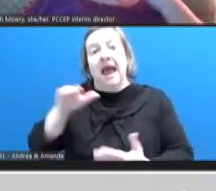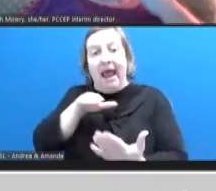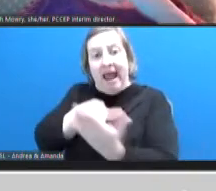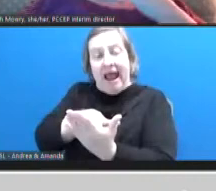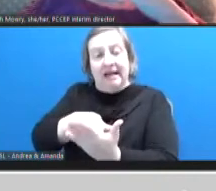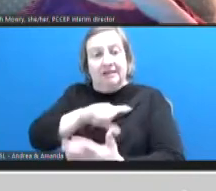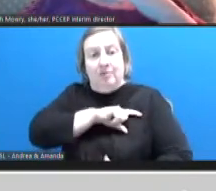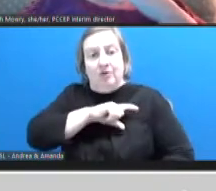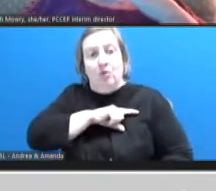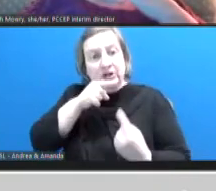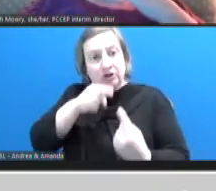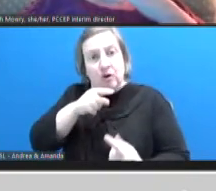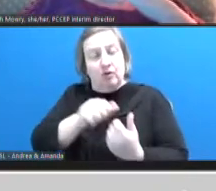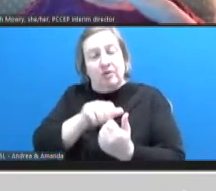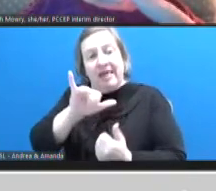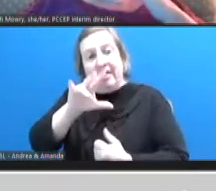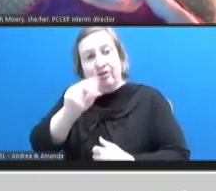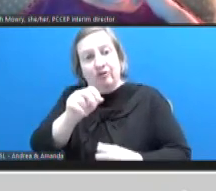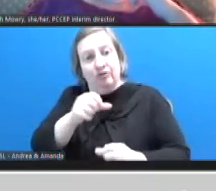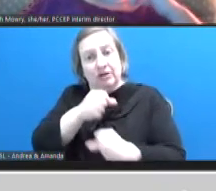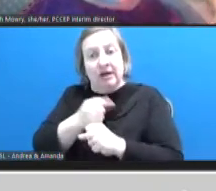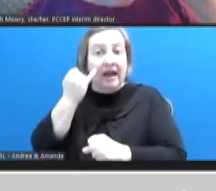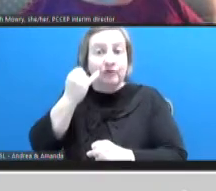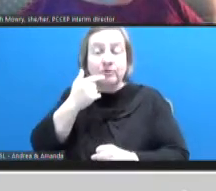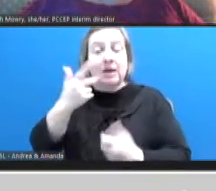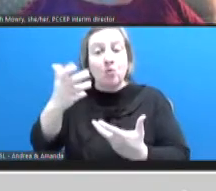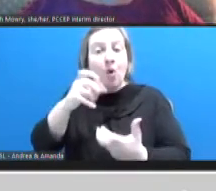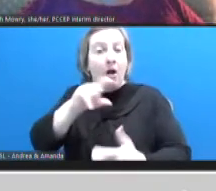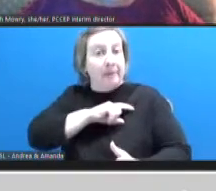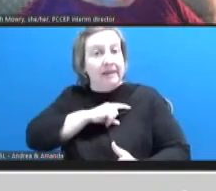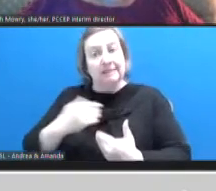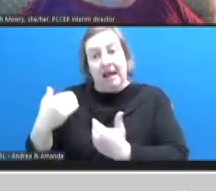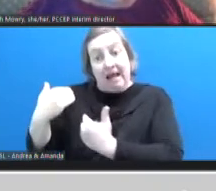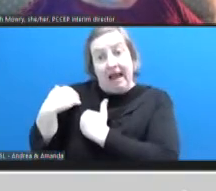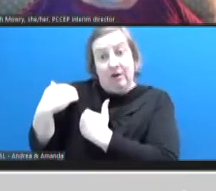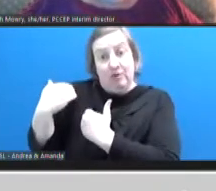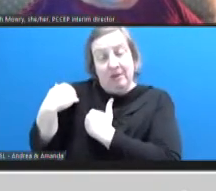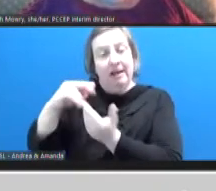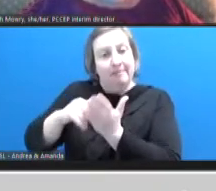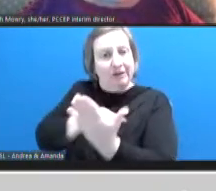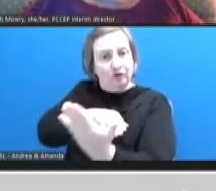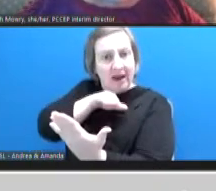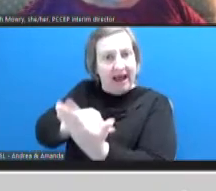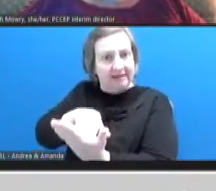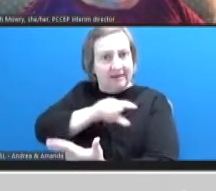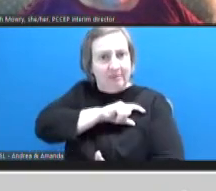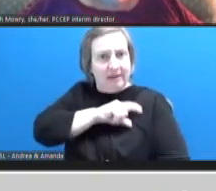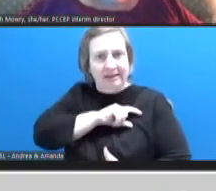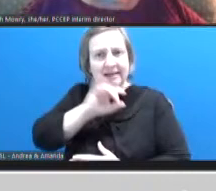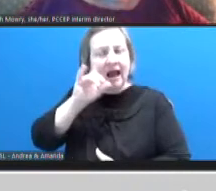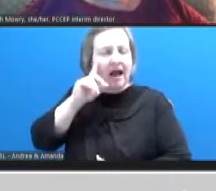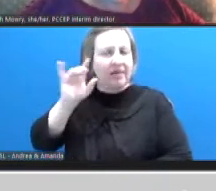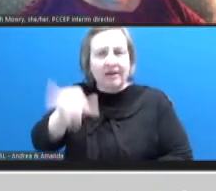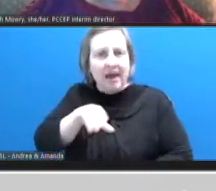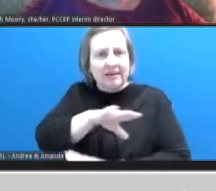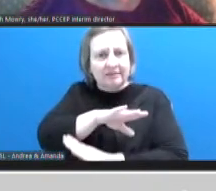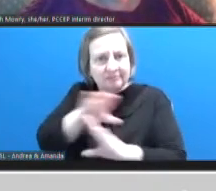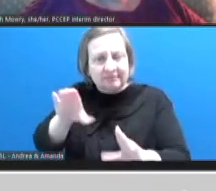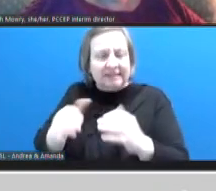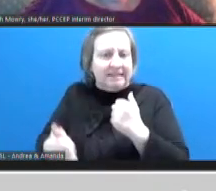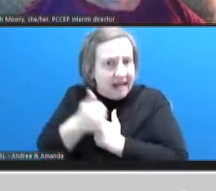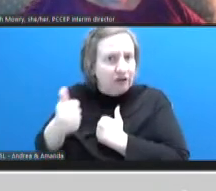years at Portland Cop Watch, where people think that when you say you want police to be held accountable, that means you're anti-police. And I think that's very